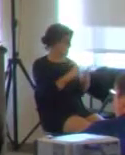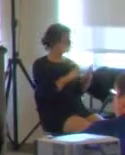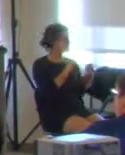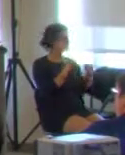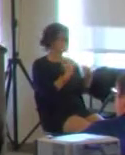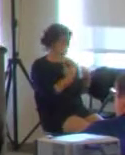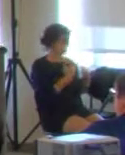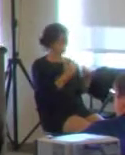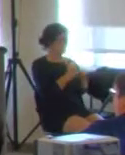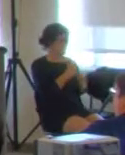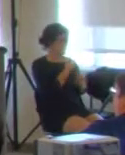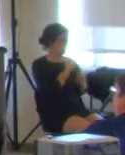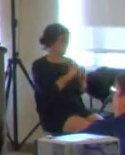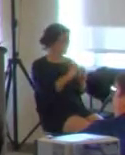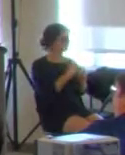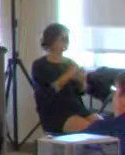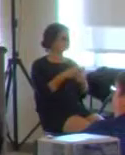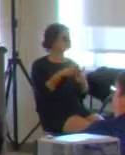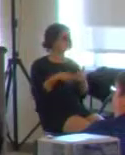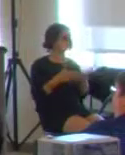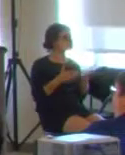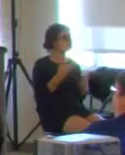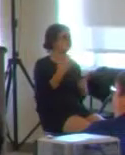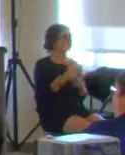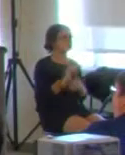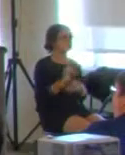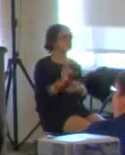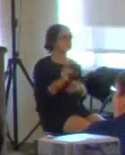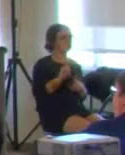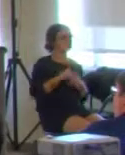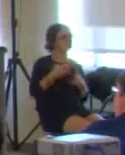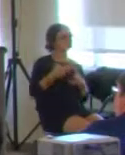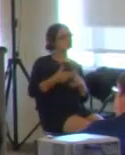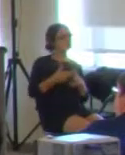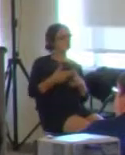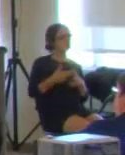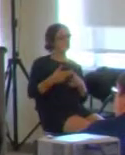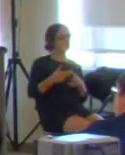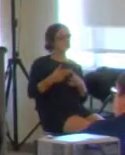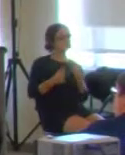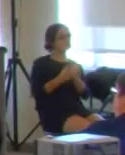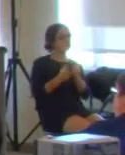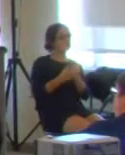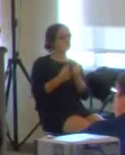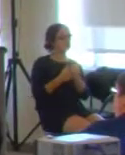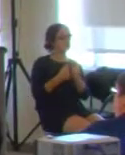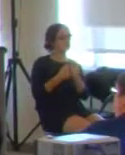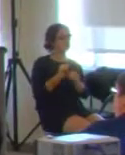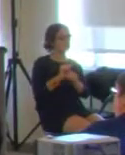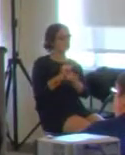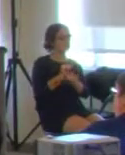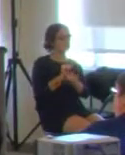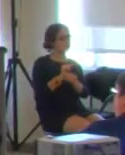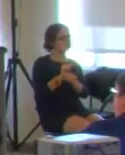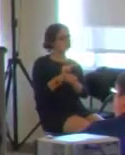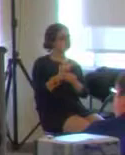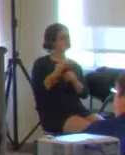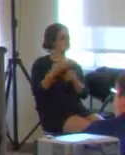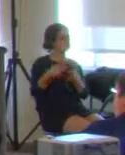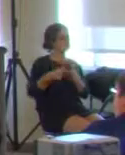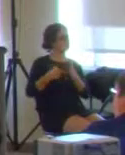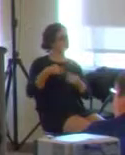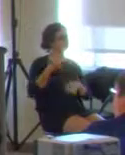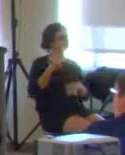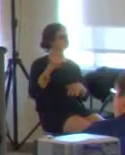outcomes as well. And that's what supported employment tells us. It's a program that has